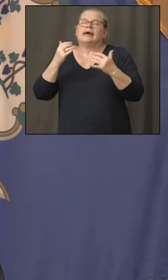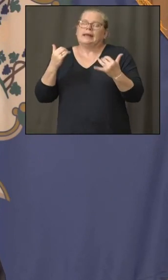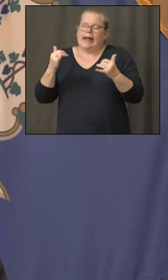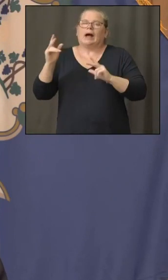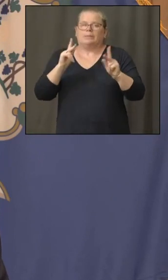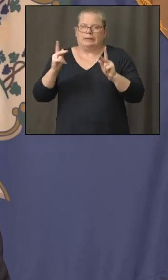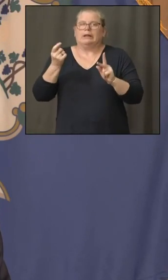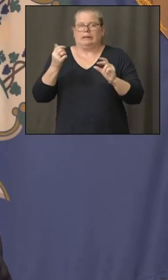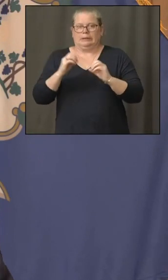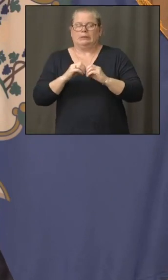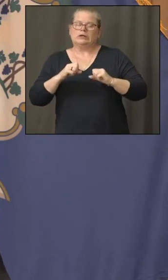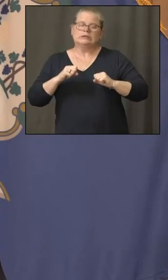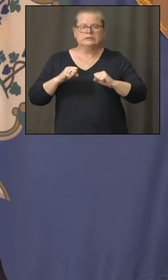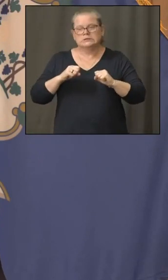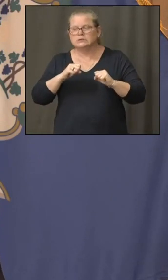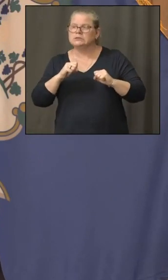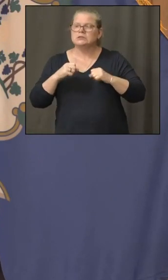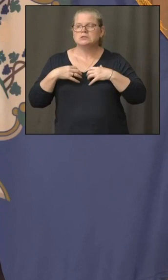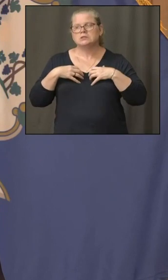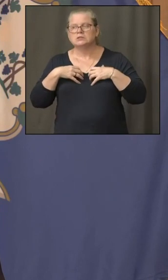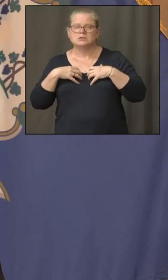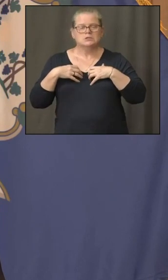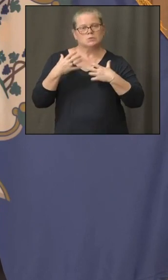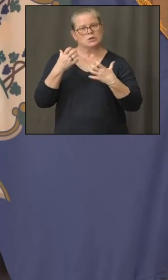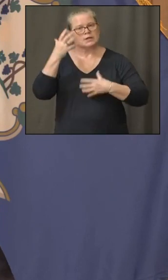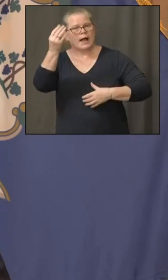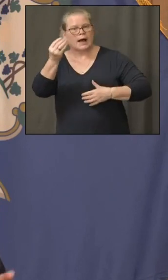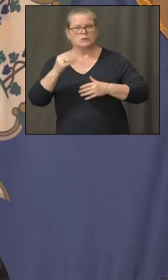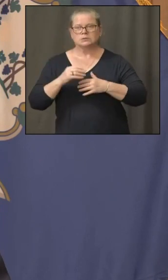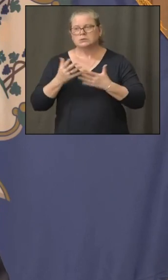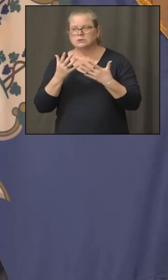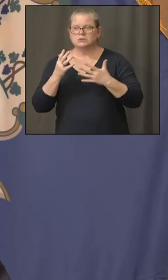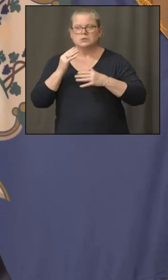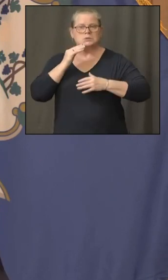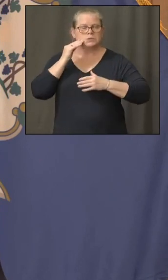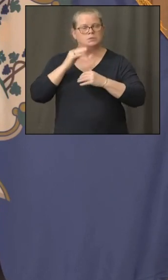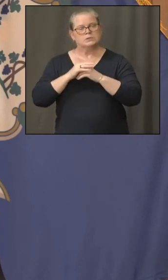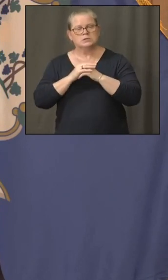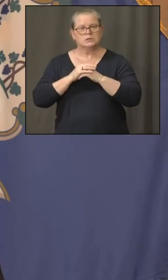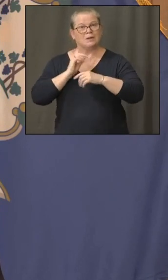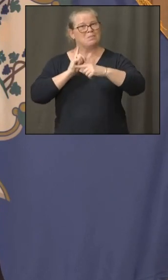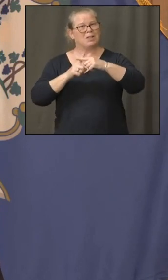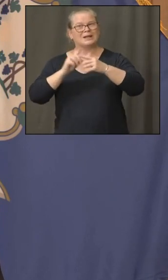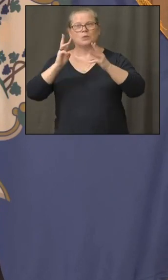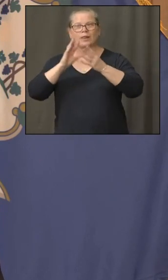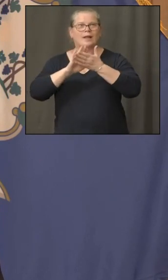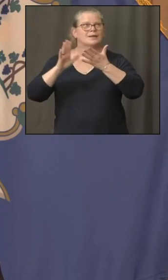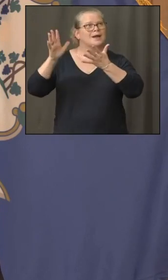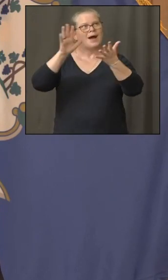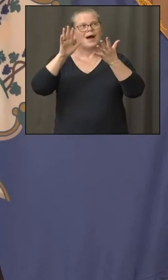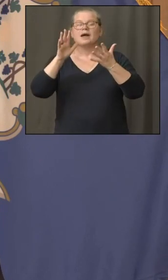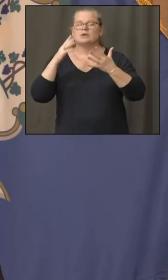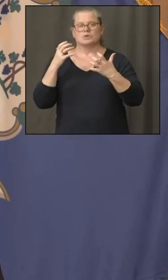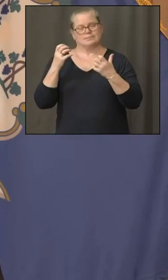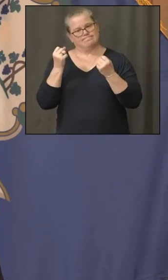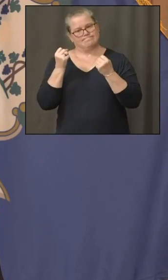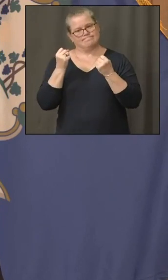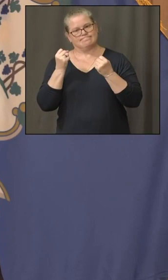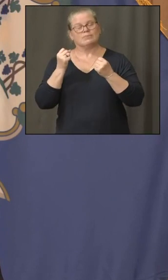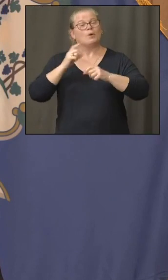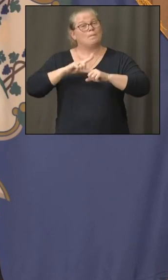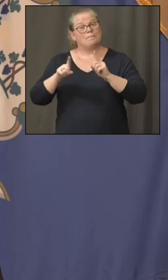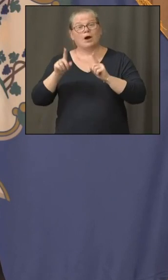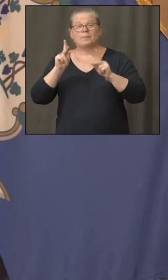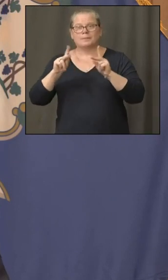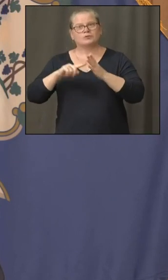right now. You saw what happened at that one particular bar situation. They were closed down. I think that was appropriate. In